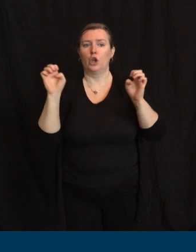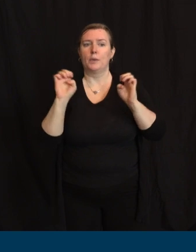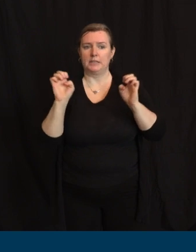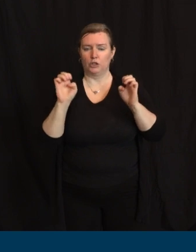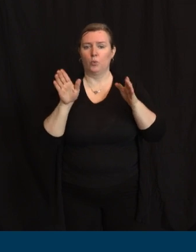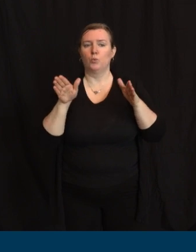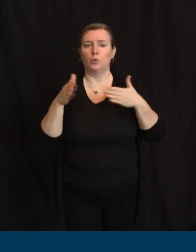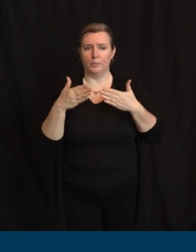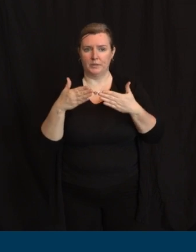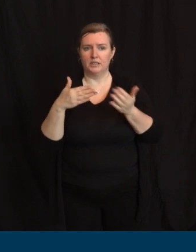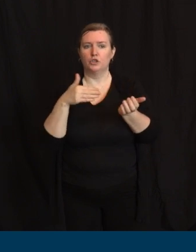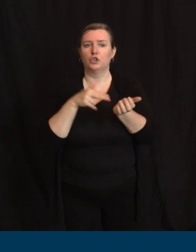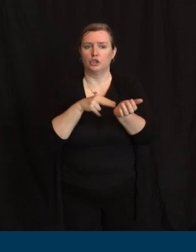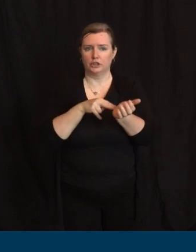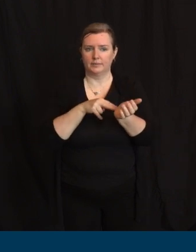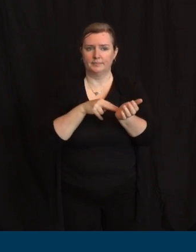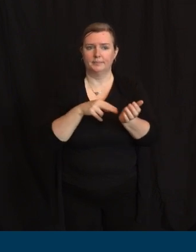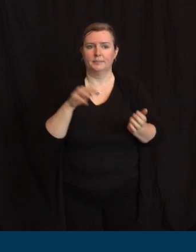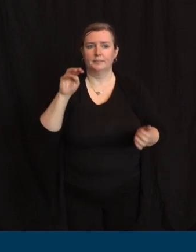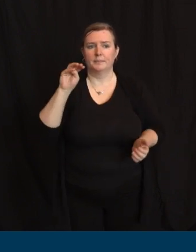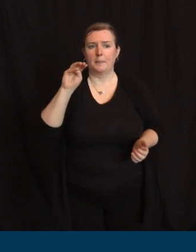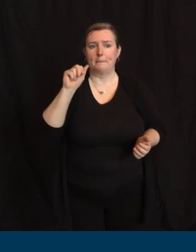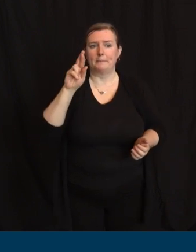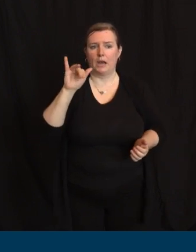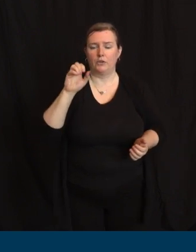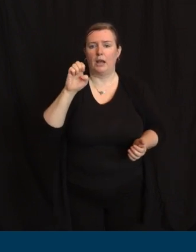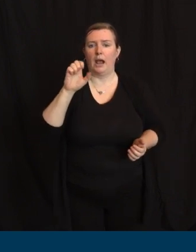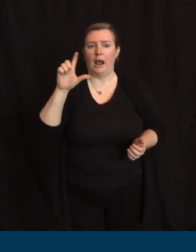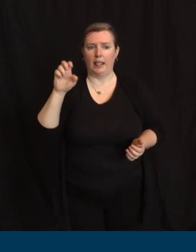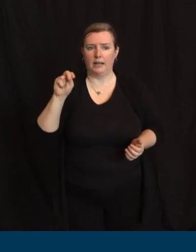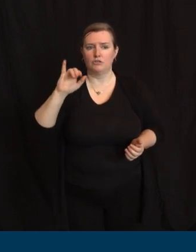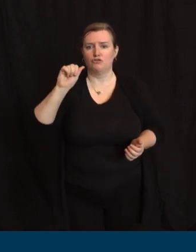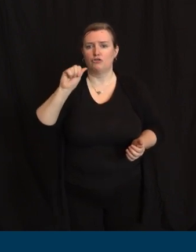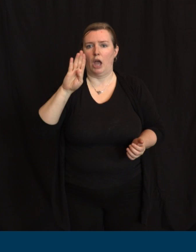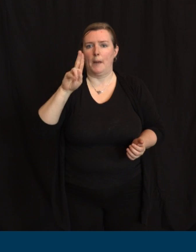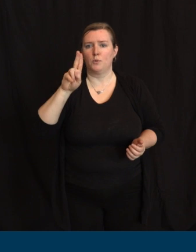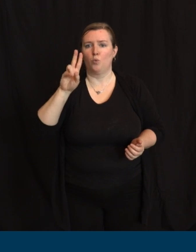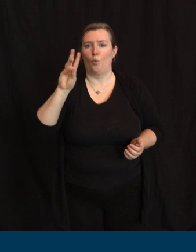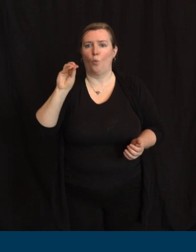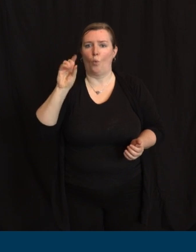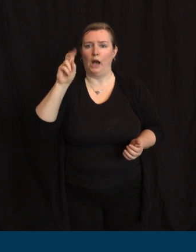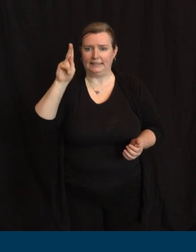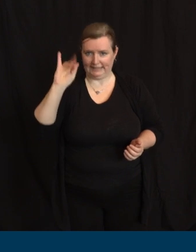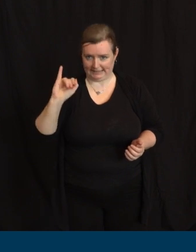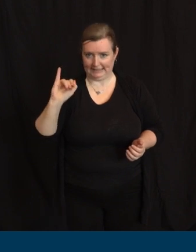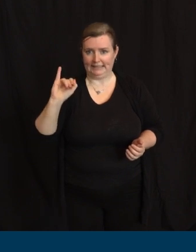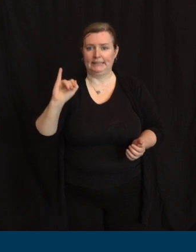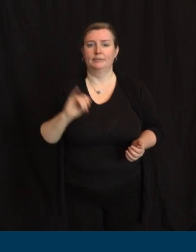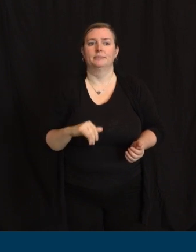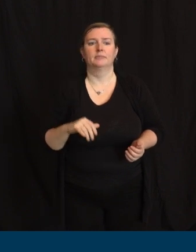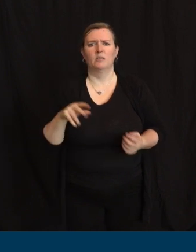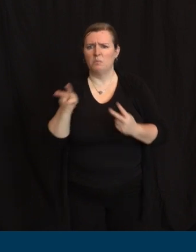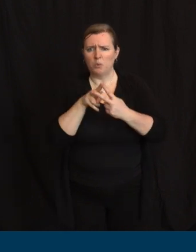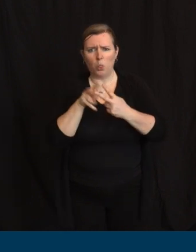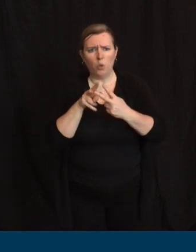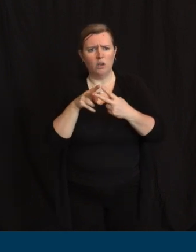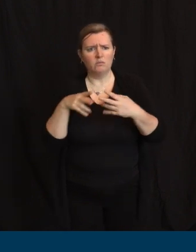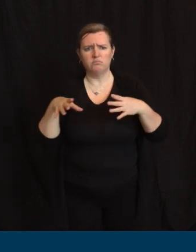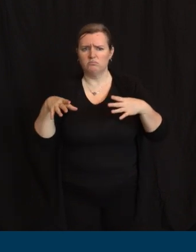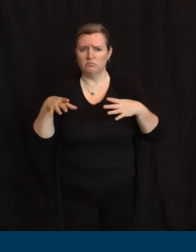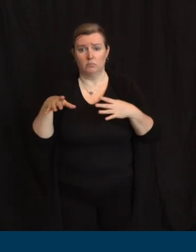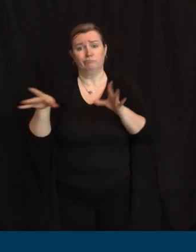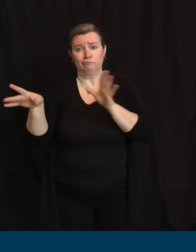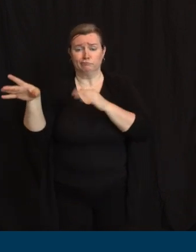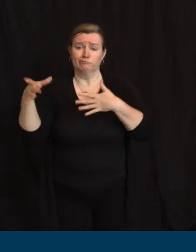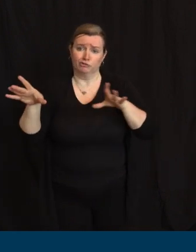Mary Ellen Jakubowski on the right. They both had contracted COVID-19. Both were treated at